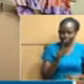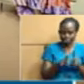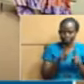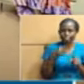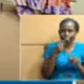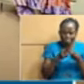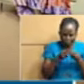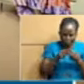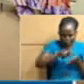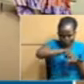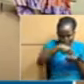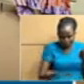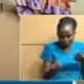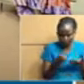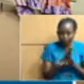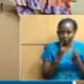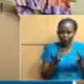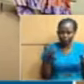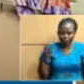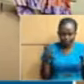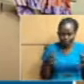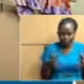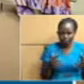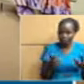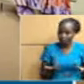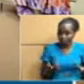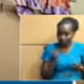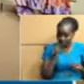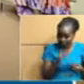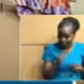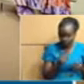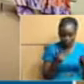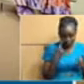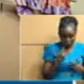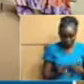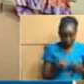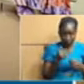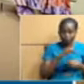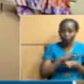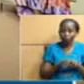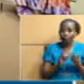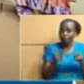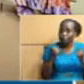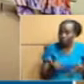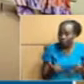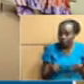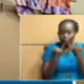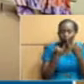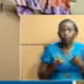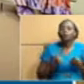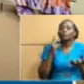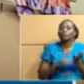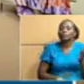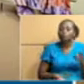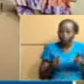cliff if anything shook them up a little. The advantage with COVID-19 is that it has told us, even those